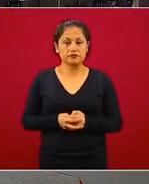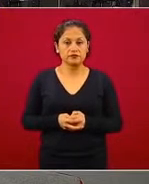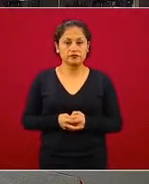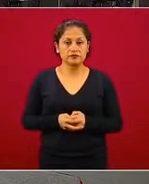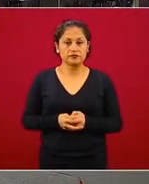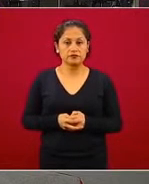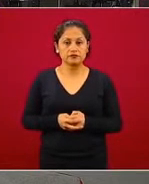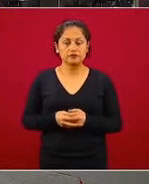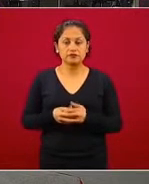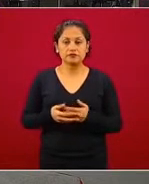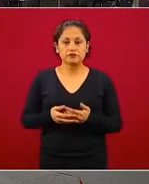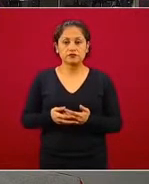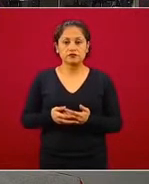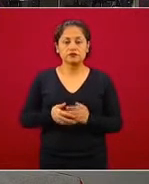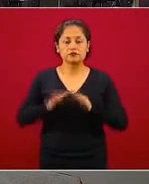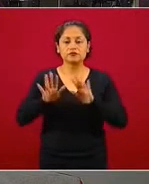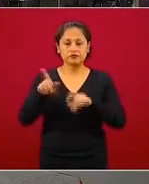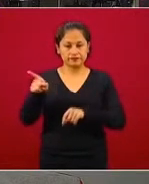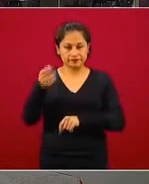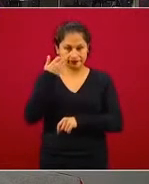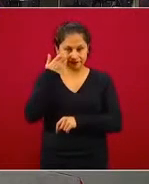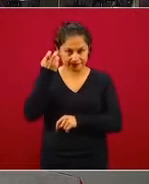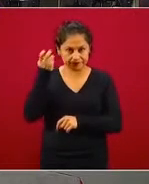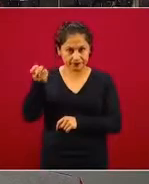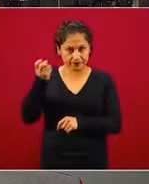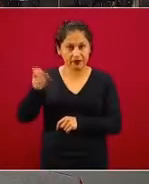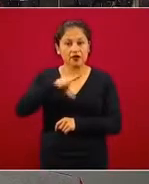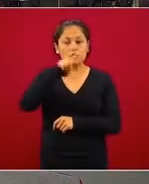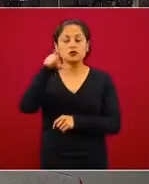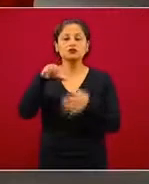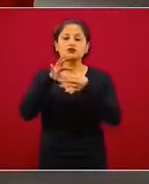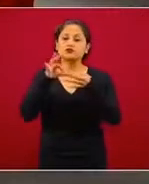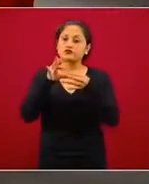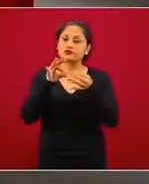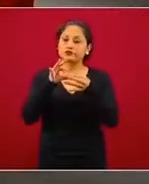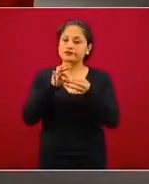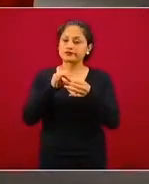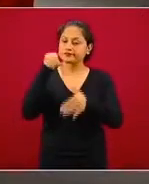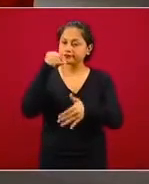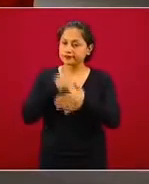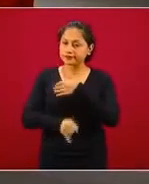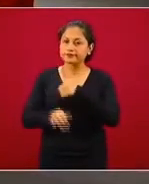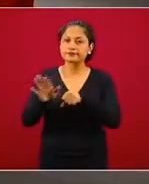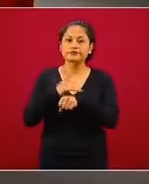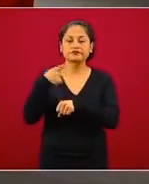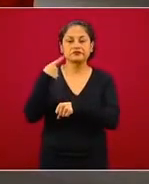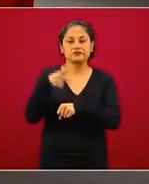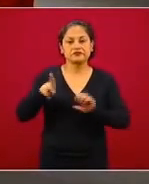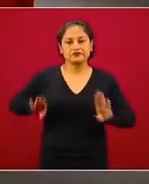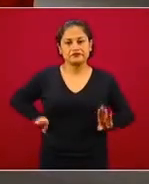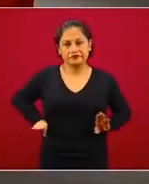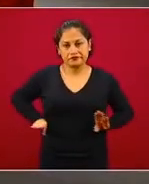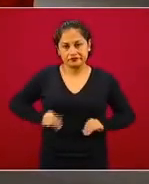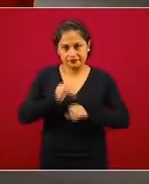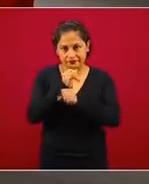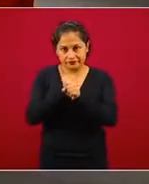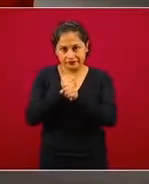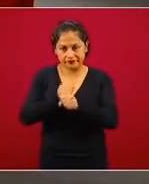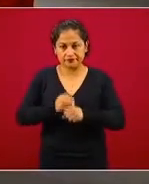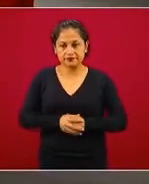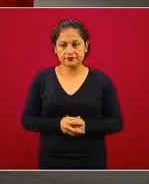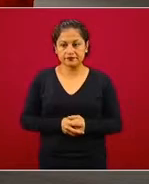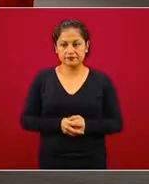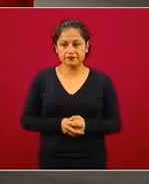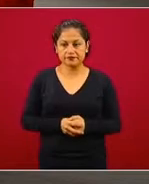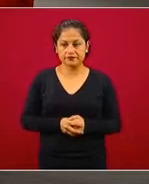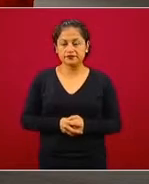But in terms of estimating how it affects our estimate, well, the number of consultations go down